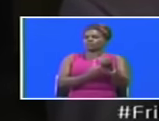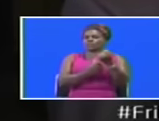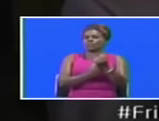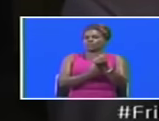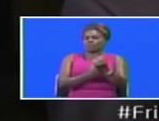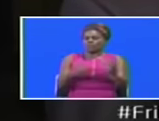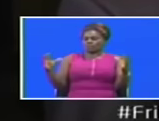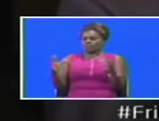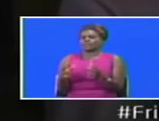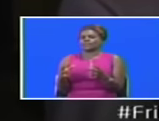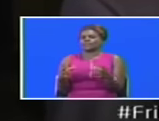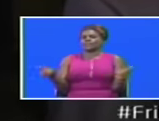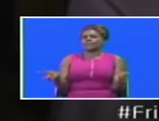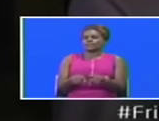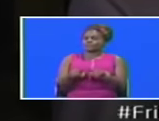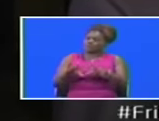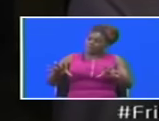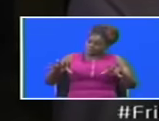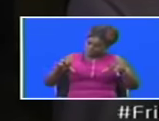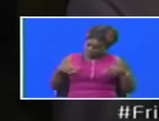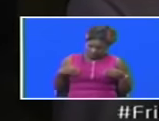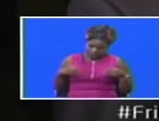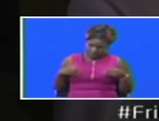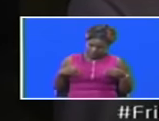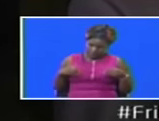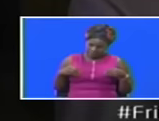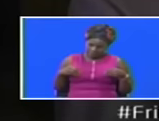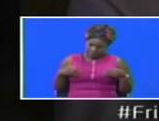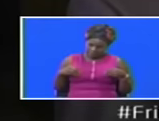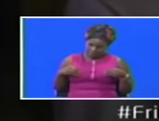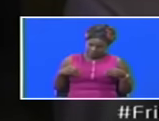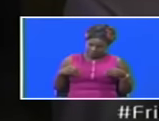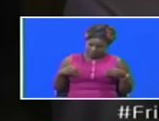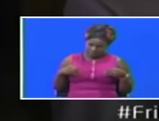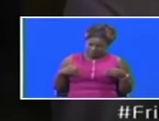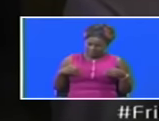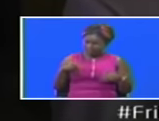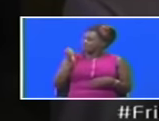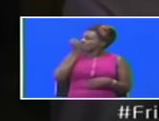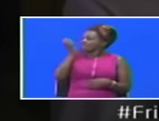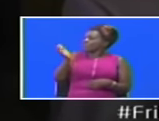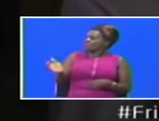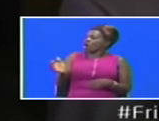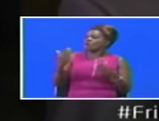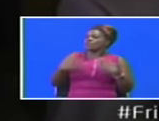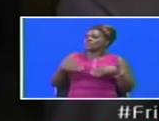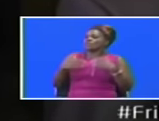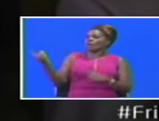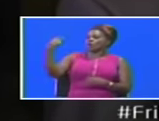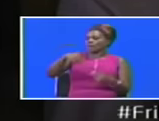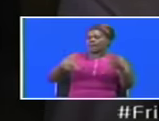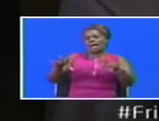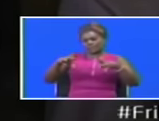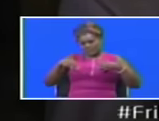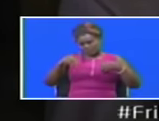for the party, we admit to have totally underestimated the level of turnout. We own up